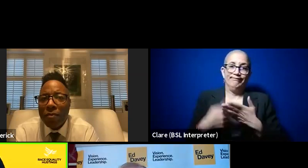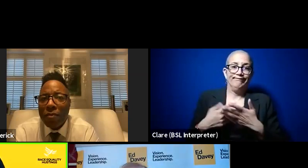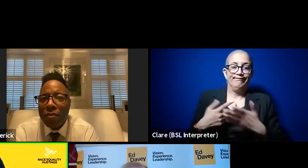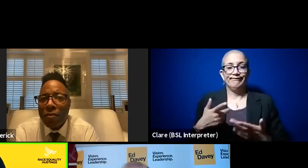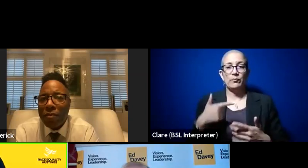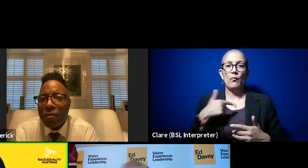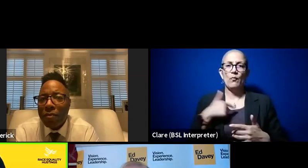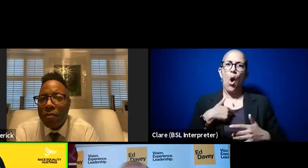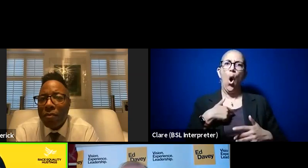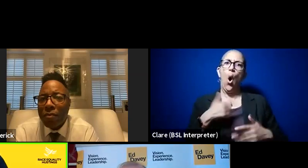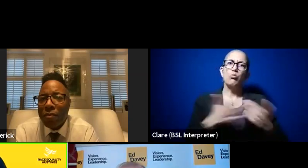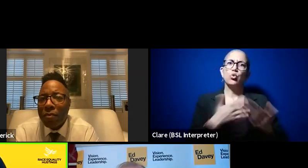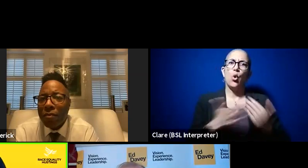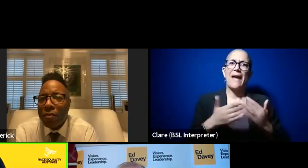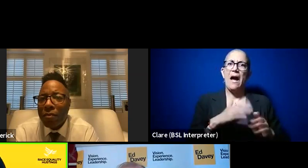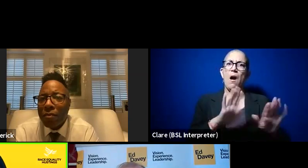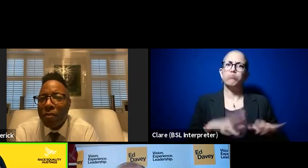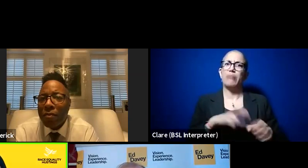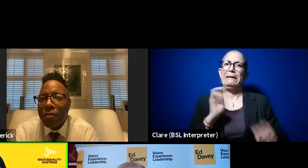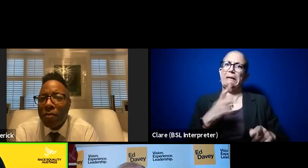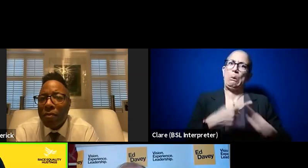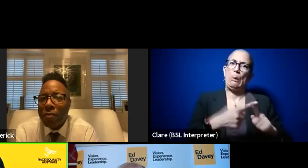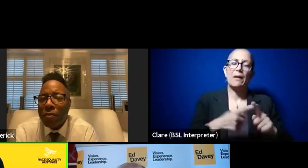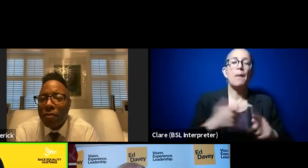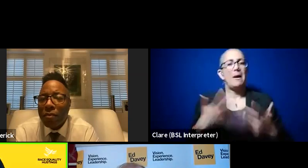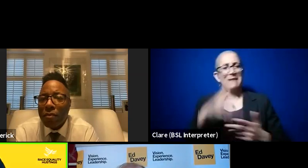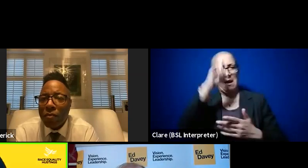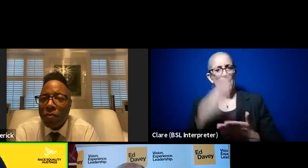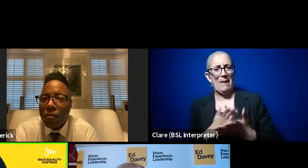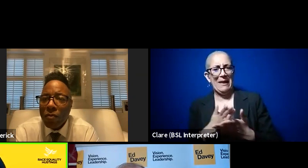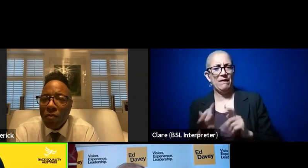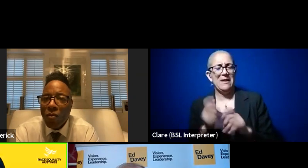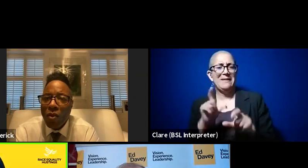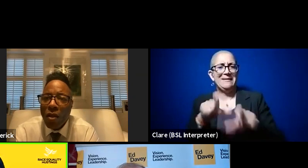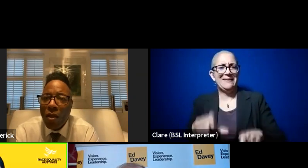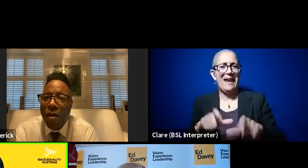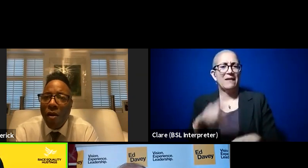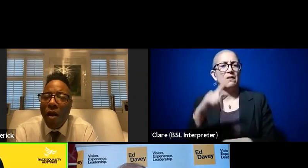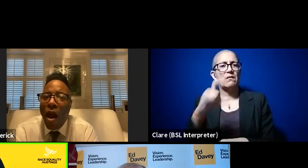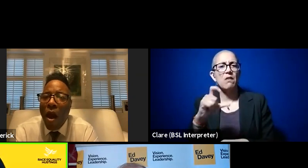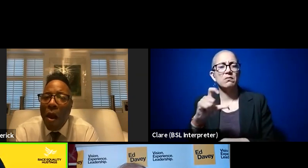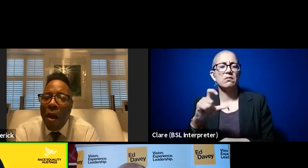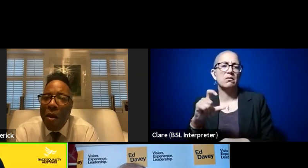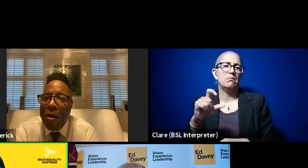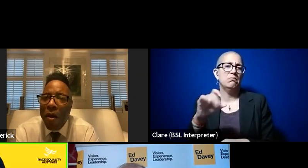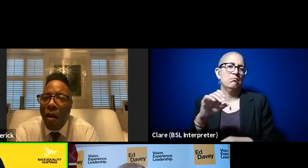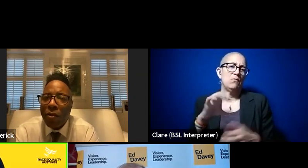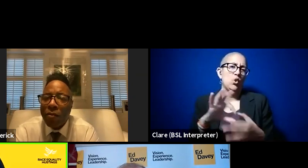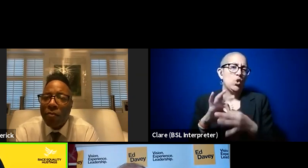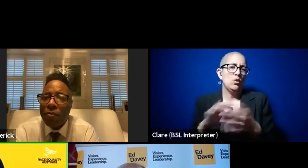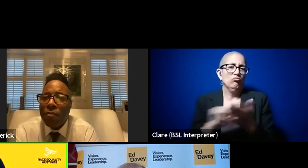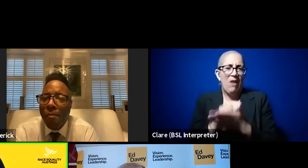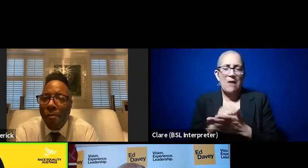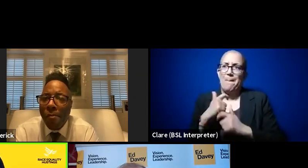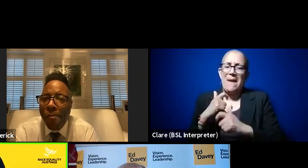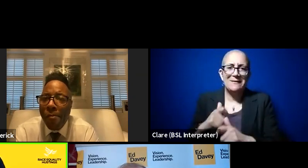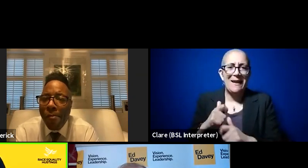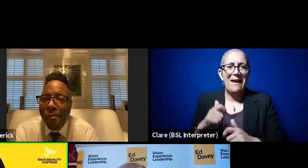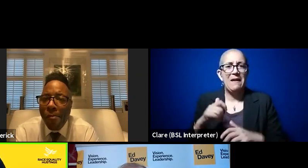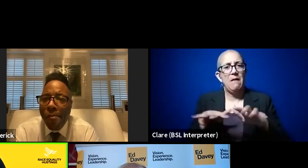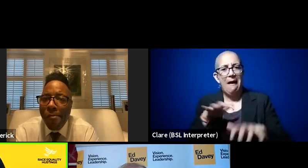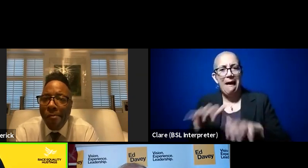now believe that staying in the customs union is the right thing, and that would maintain animal welfare standards, it would maintain environmental